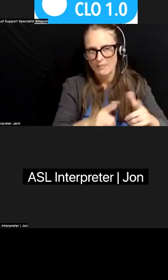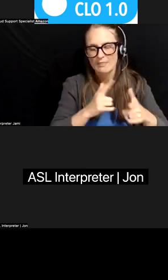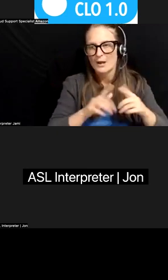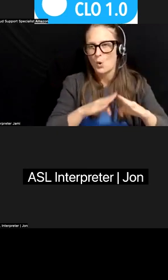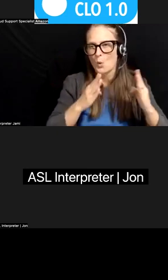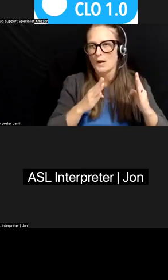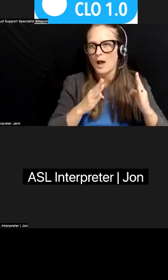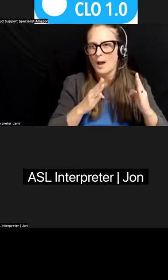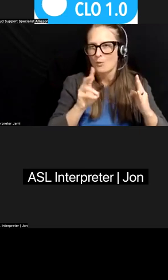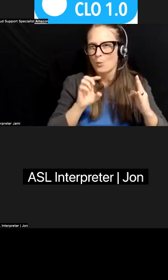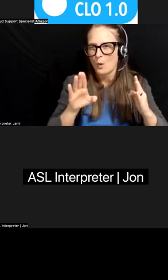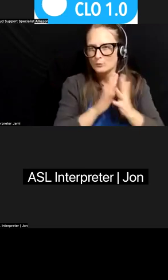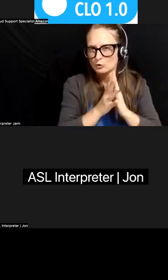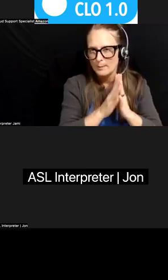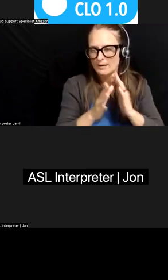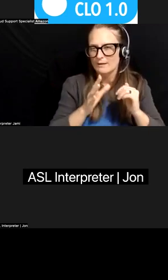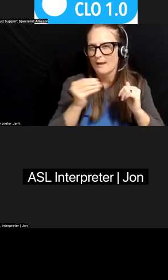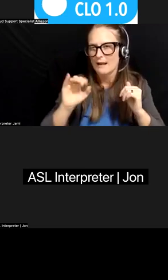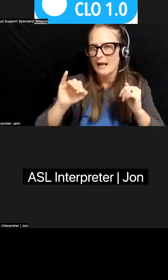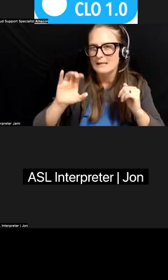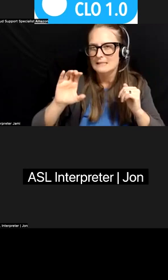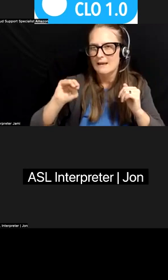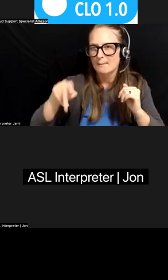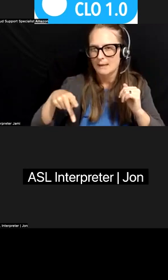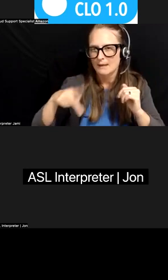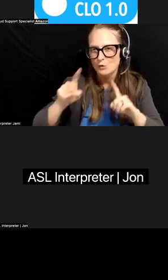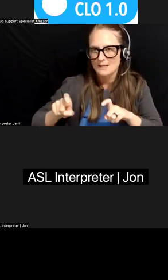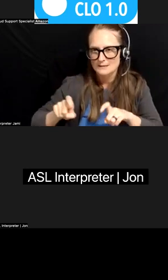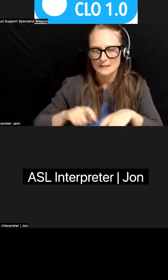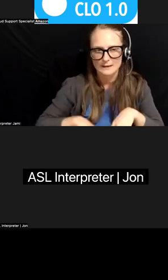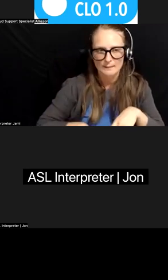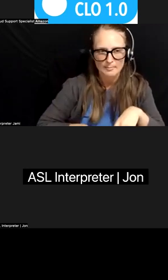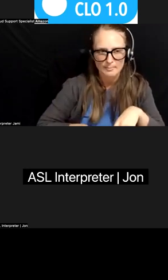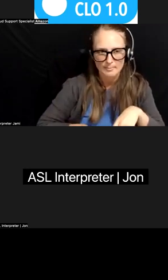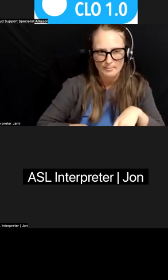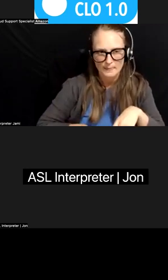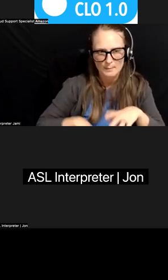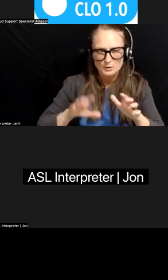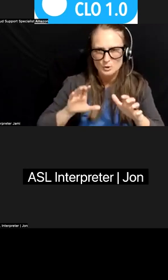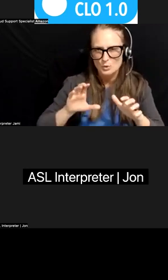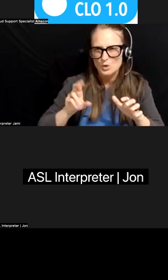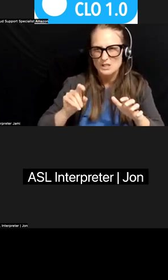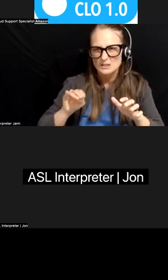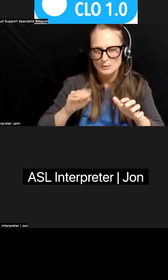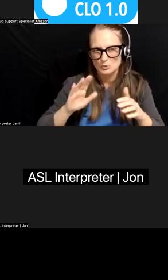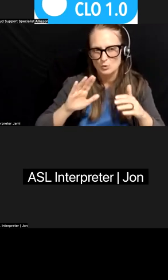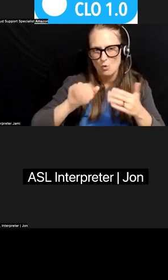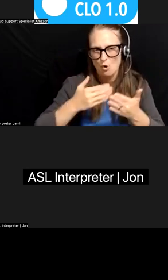web and ICMP. I want to do not custom, I want to do all ICMP.